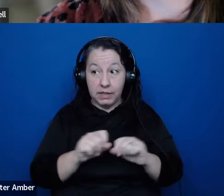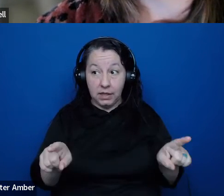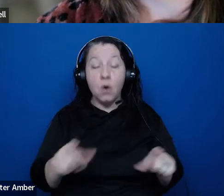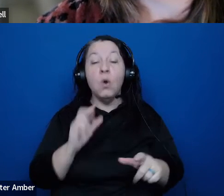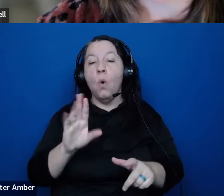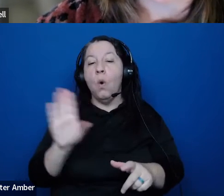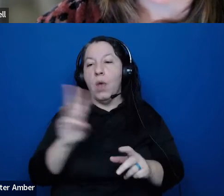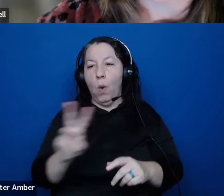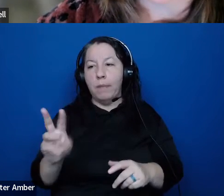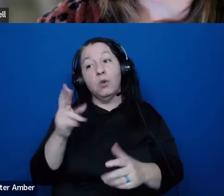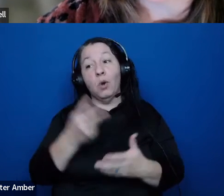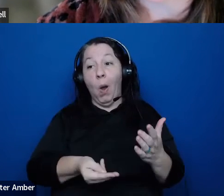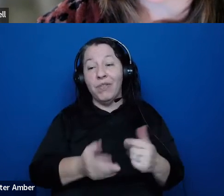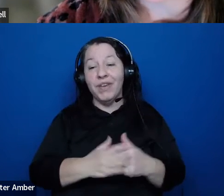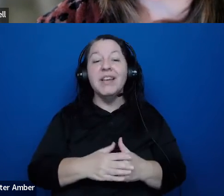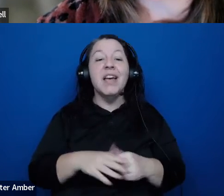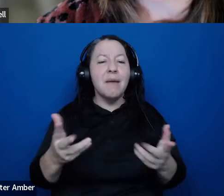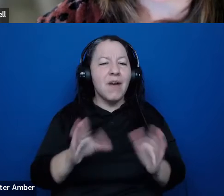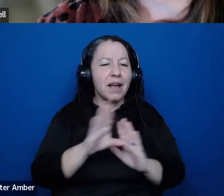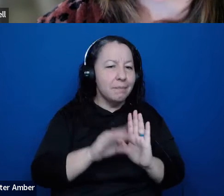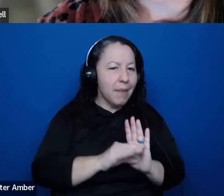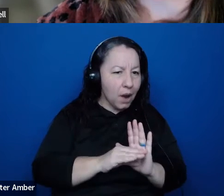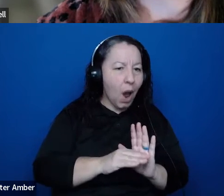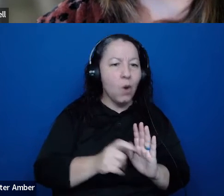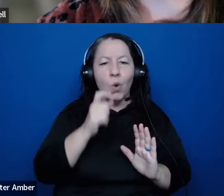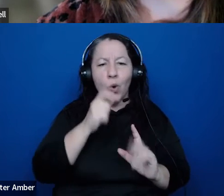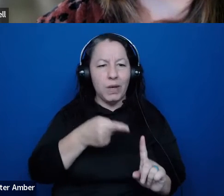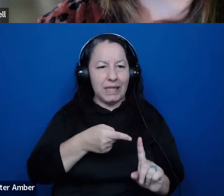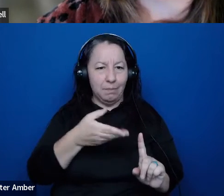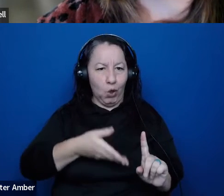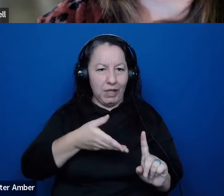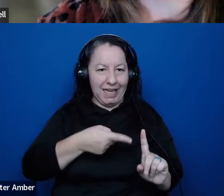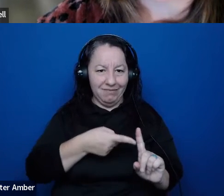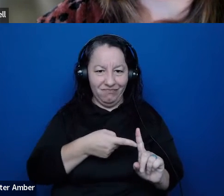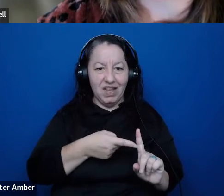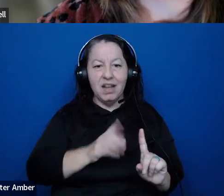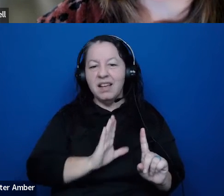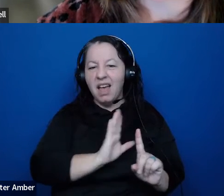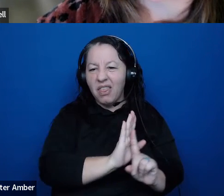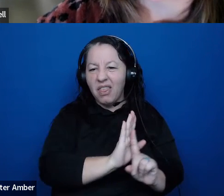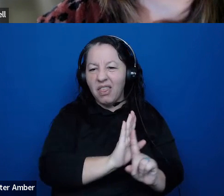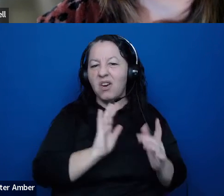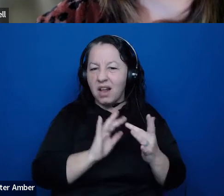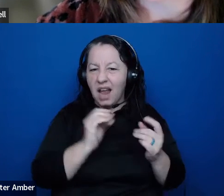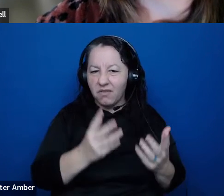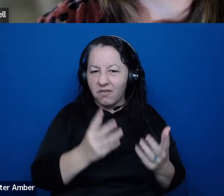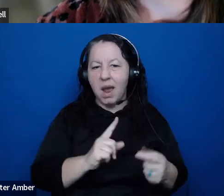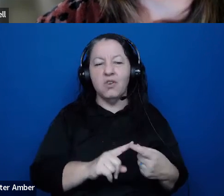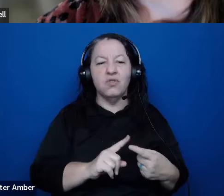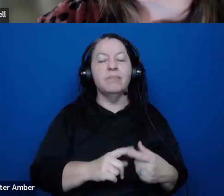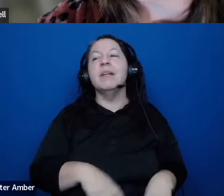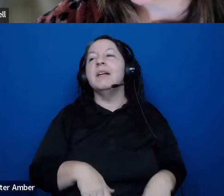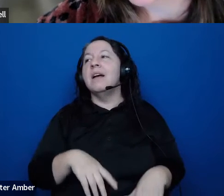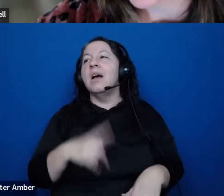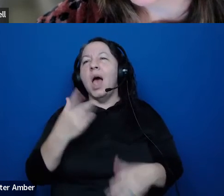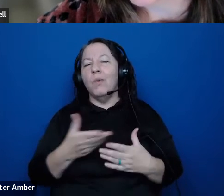it gives you a little bit of background about what who the legislator is, as well as their contact information. One thing I would make